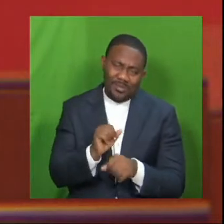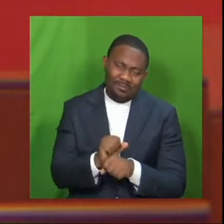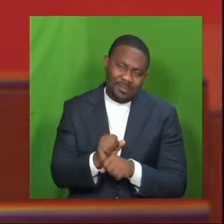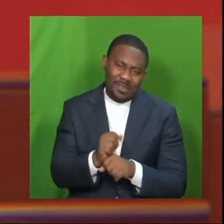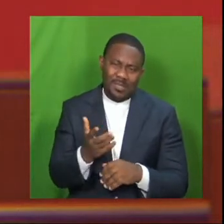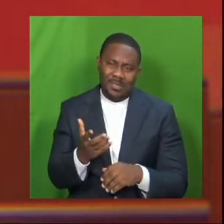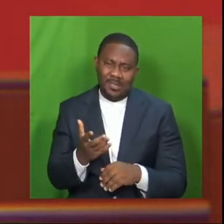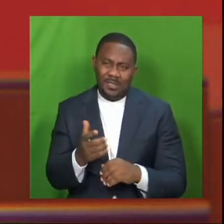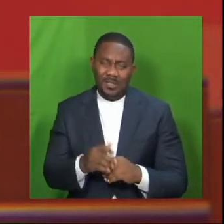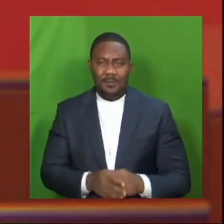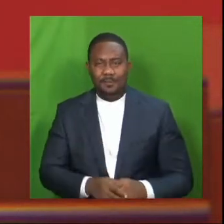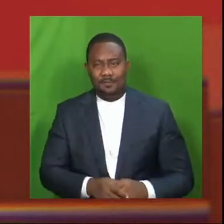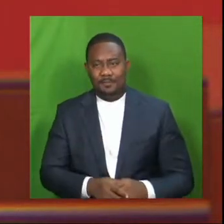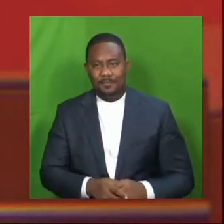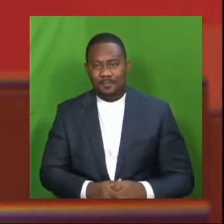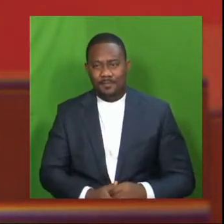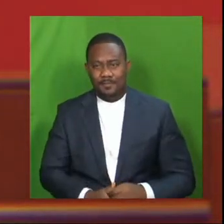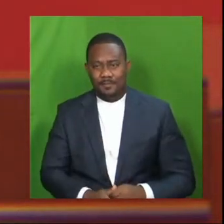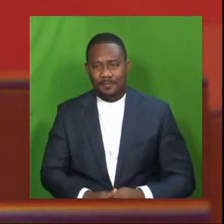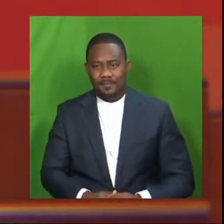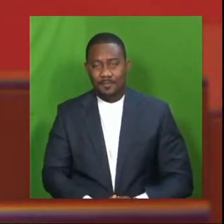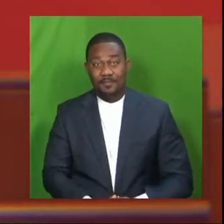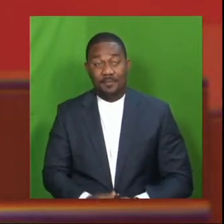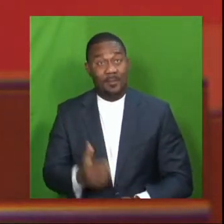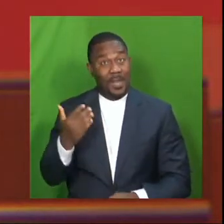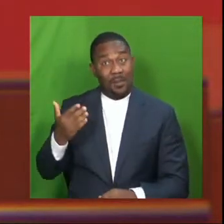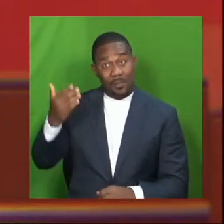counted out like we were done in the first session.